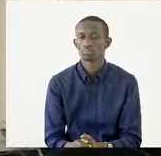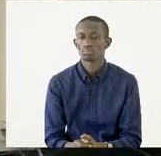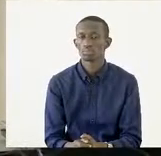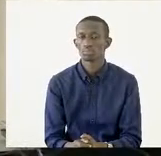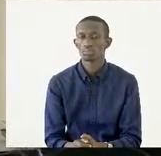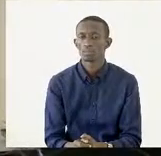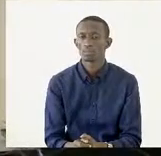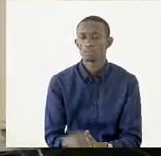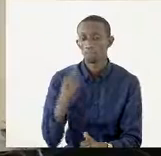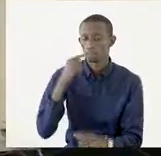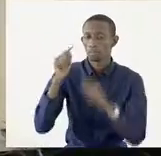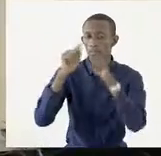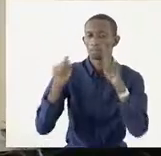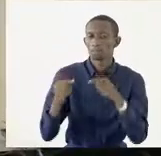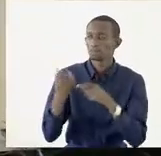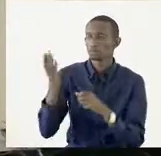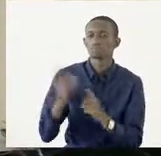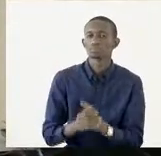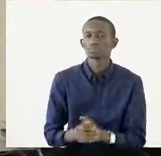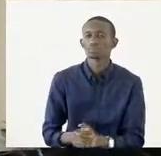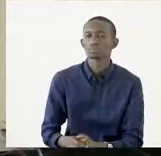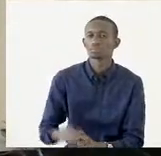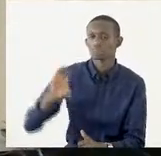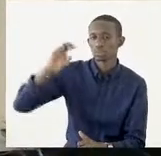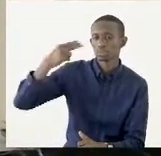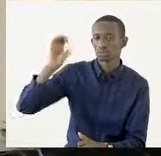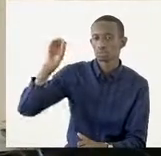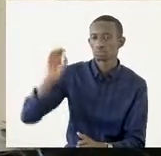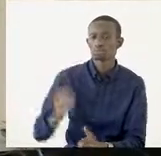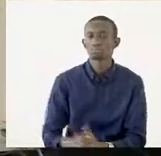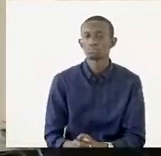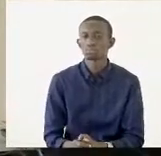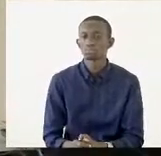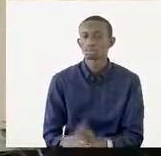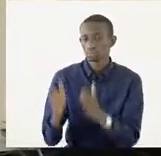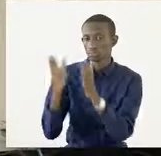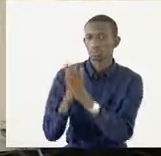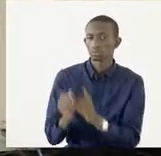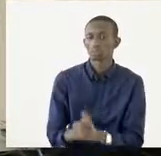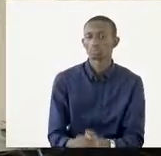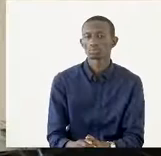let me take an example of this, CHO and